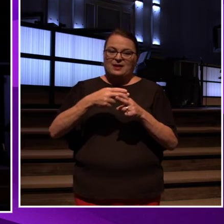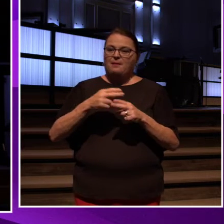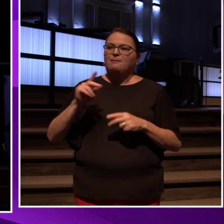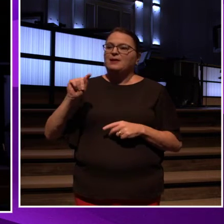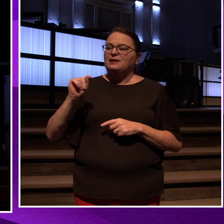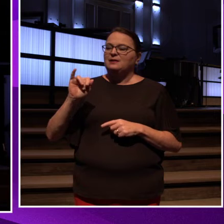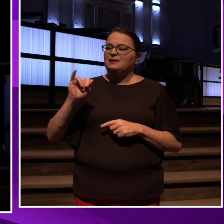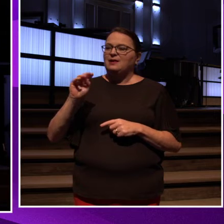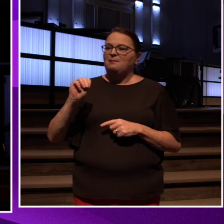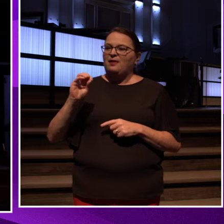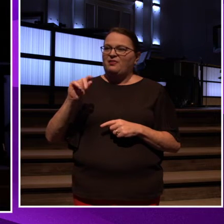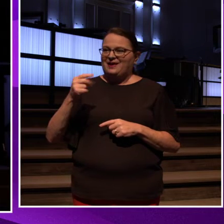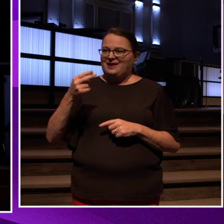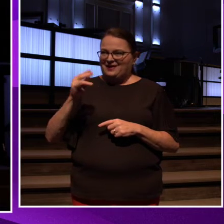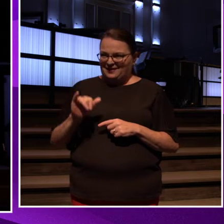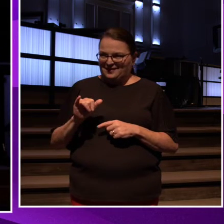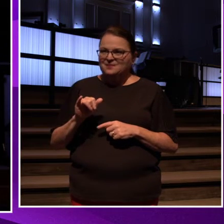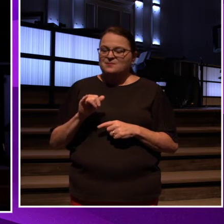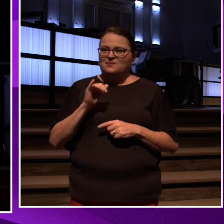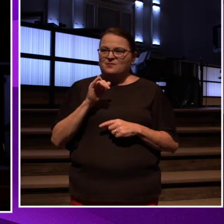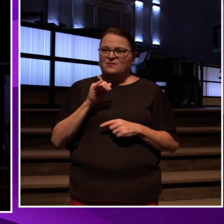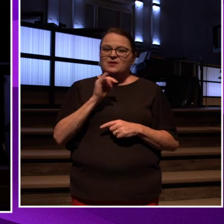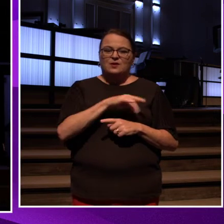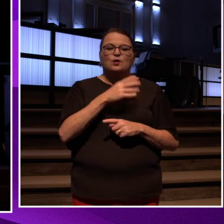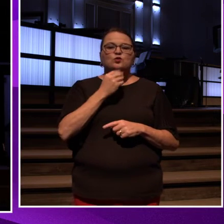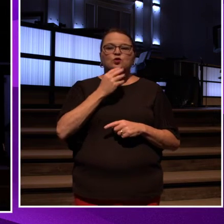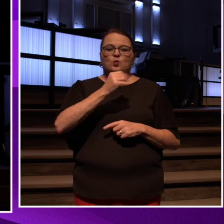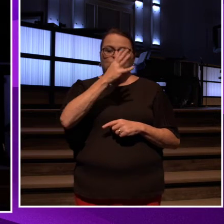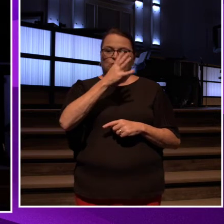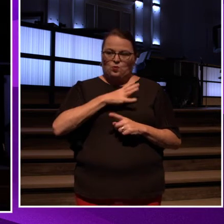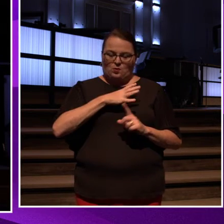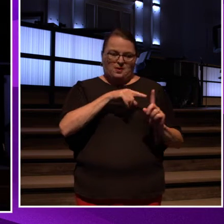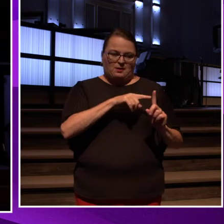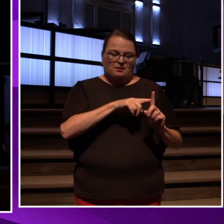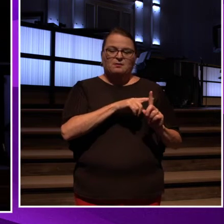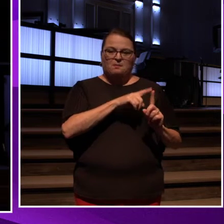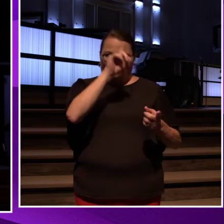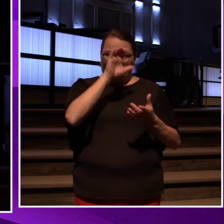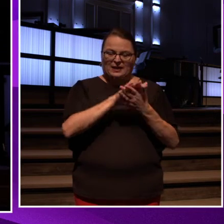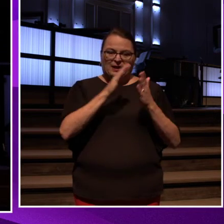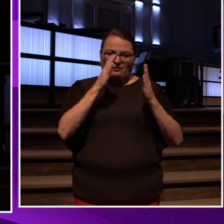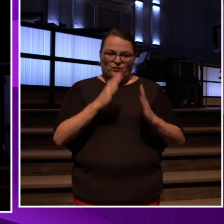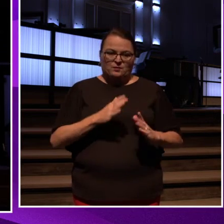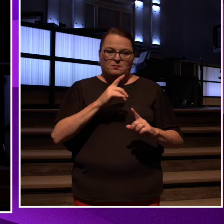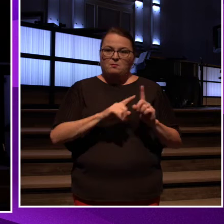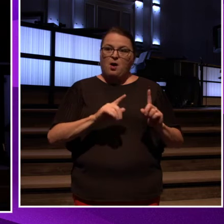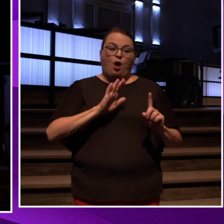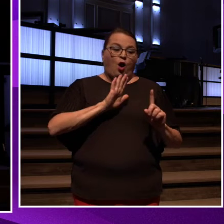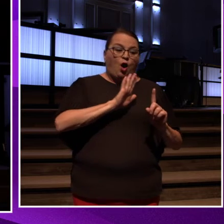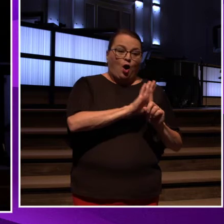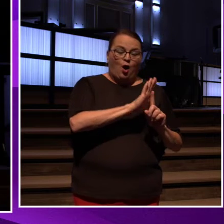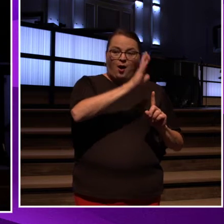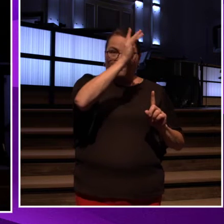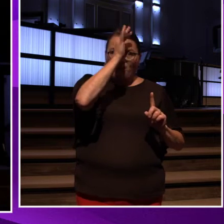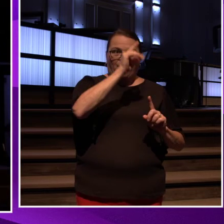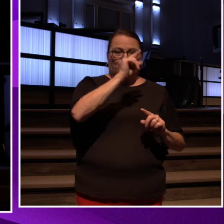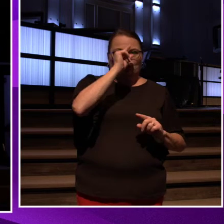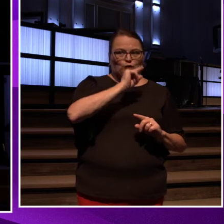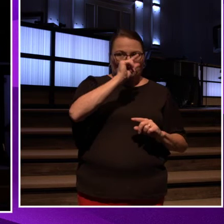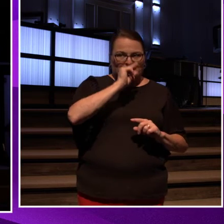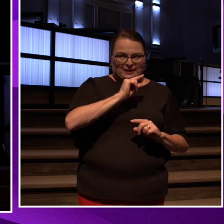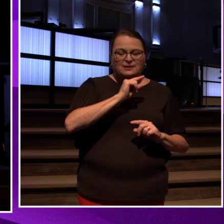Timothy, the son of a Jewish woman who was a believer. But her father was a Greek, and he was well